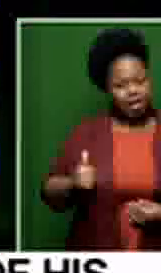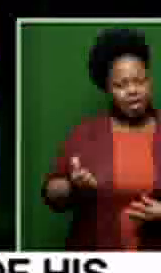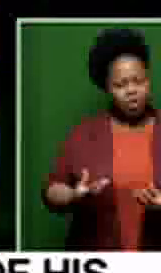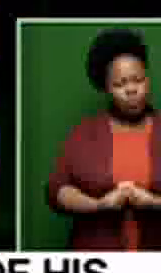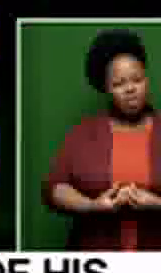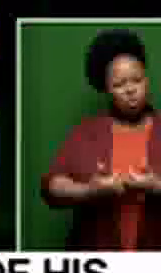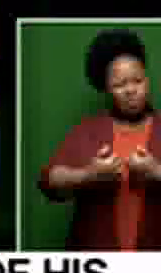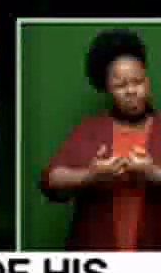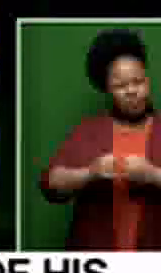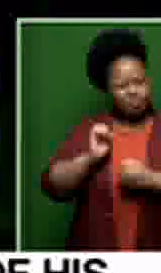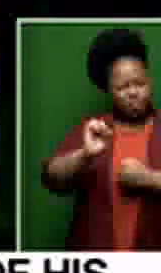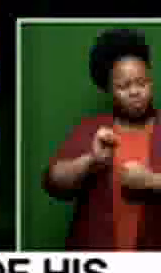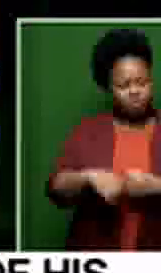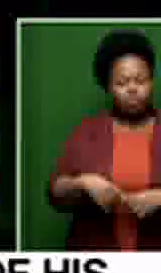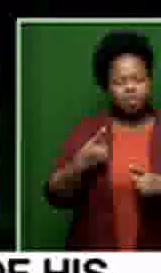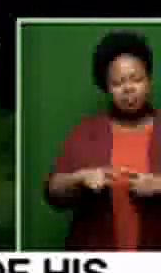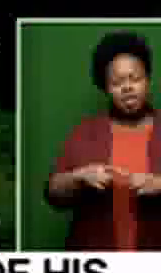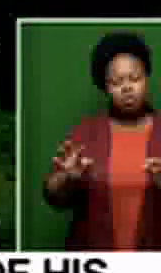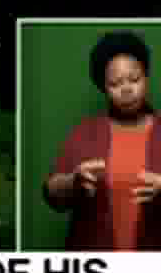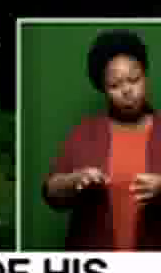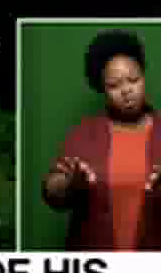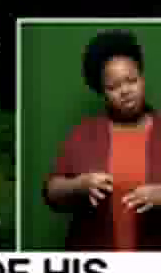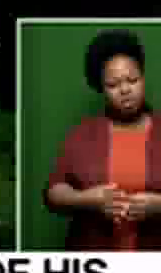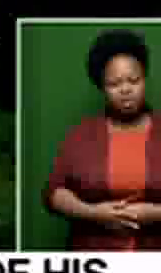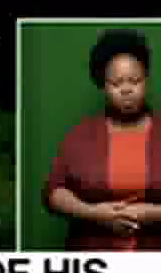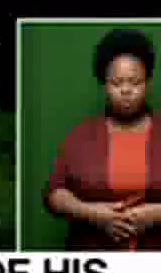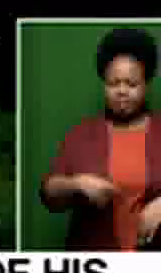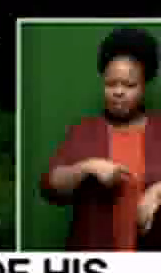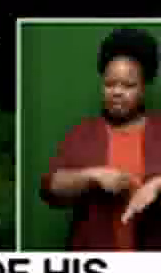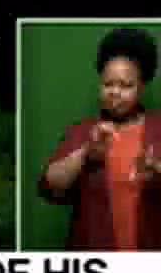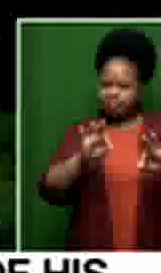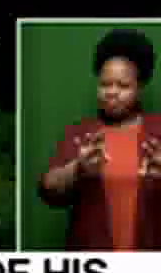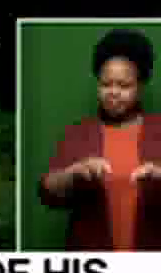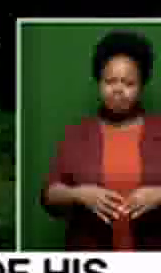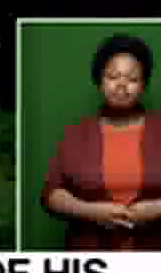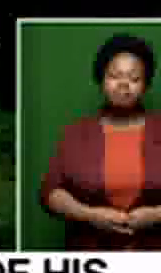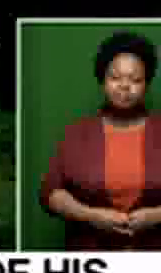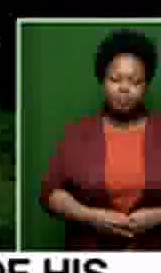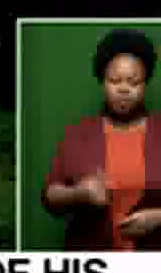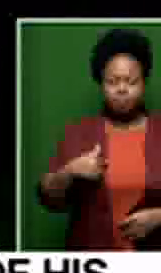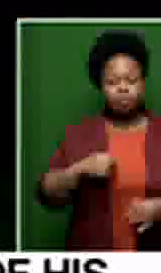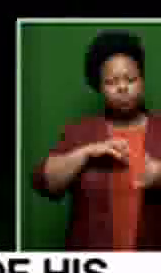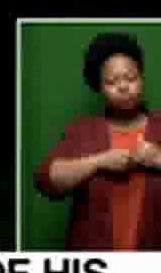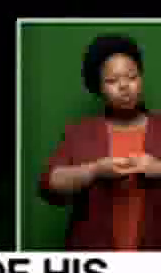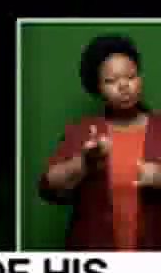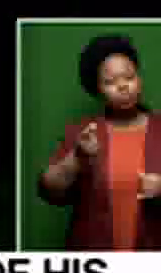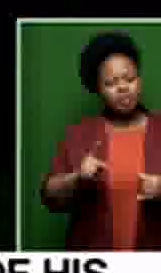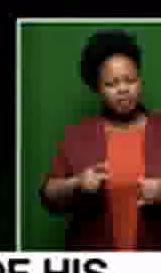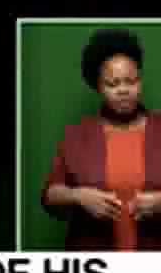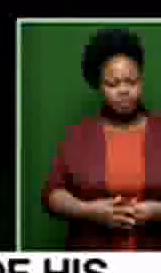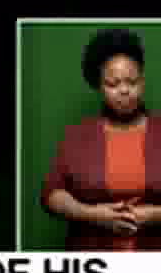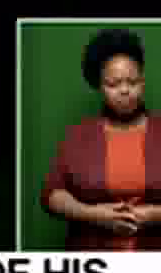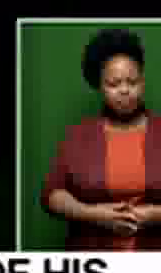significant others, it's the perfect thing to play. Sure. So set the mood, get time right. All I'm trying to do or